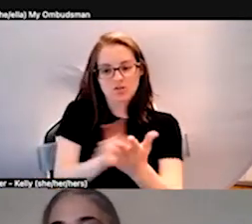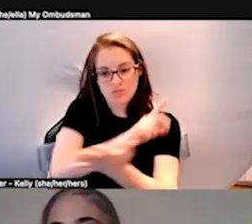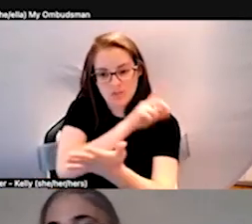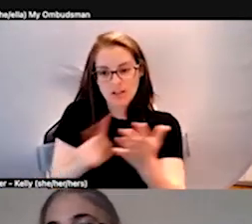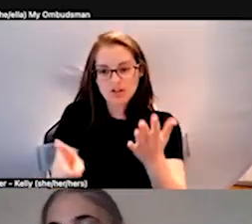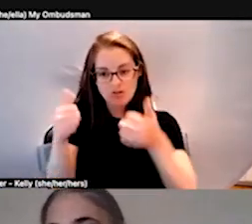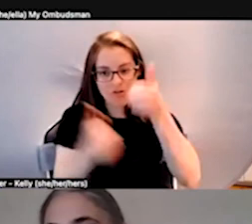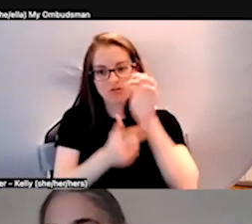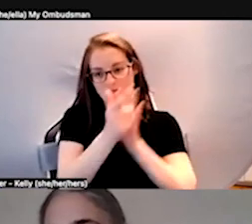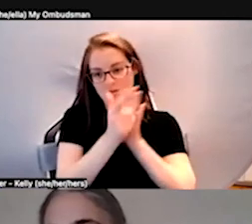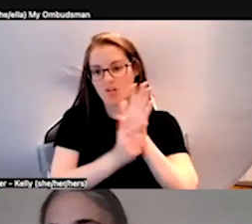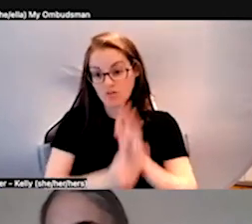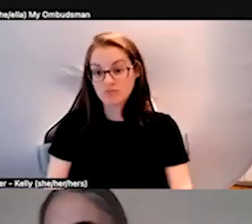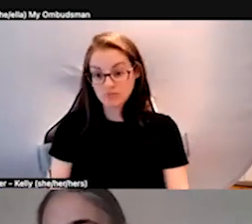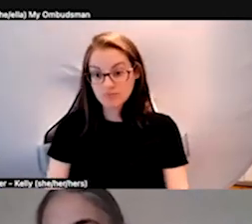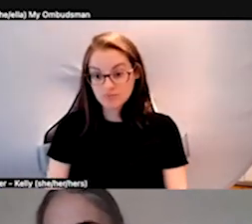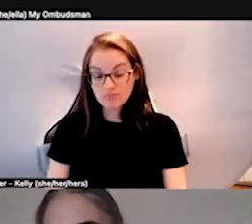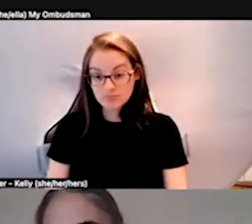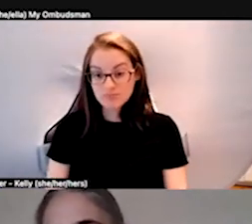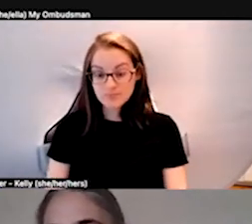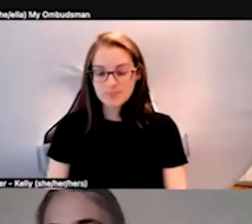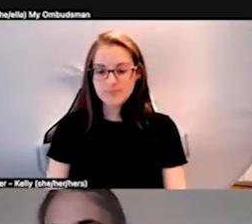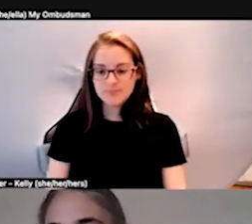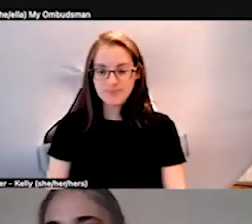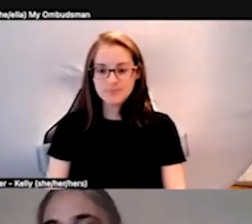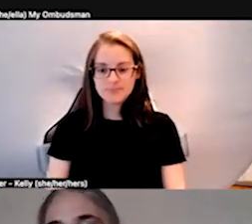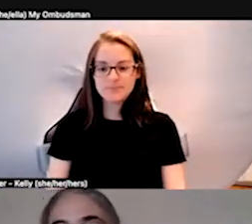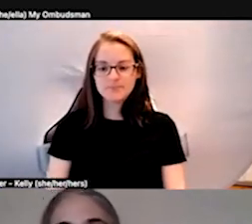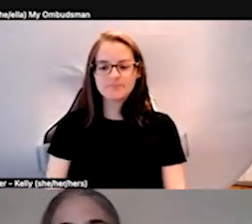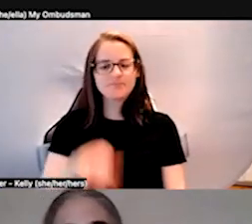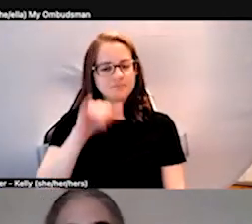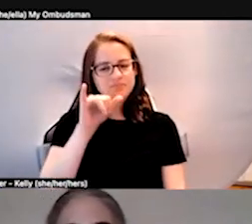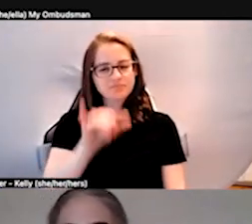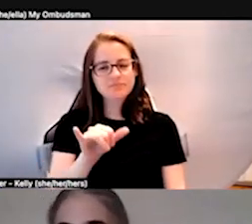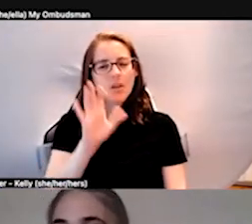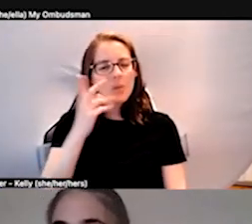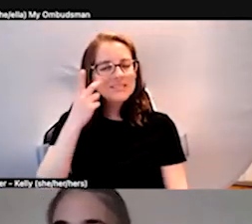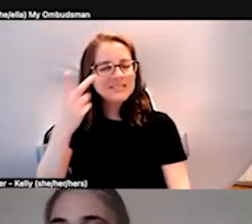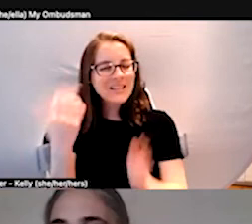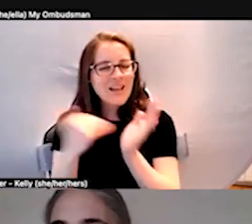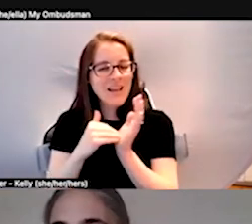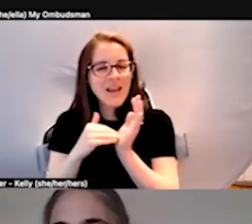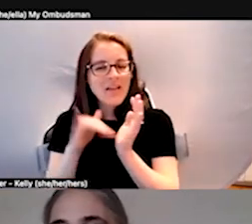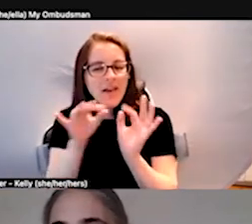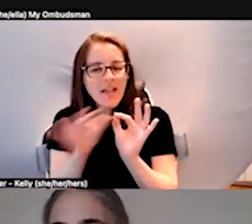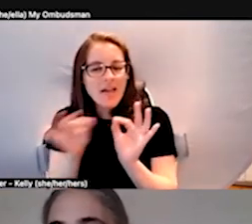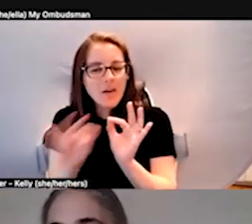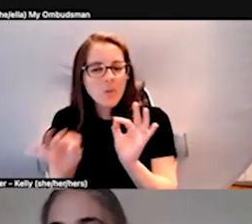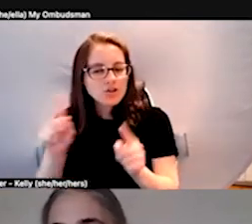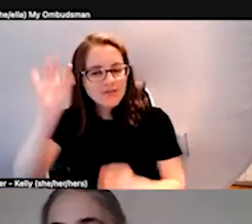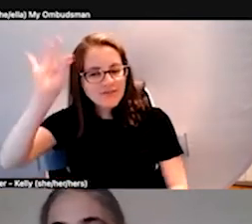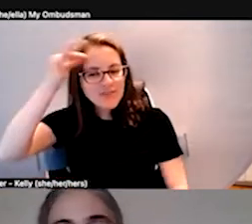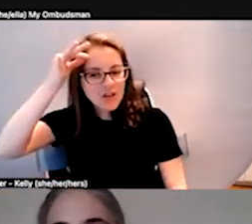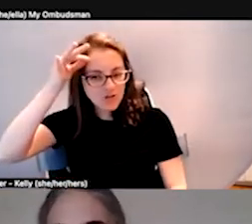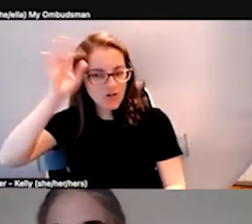is echoing something that we're going to talk about when we get to the federal section, that I think is really important, which is the idea that